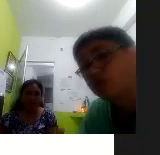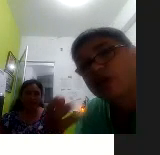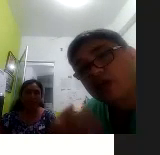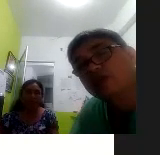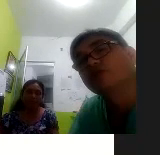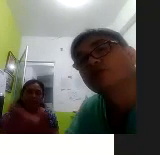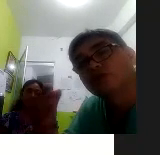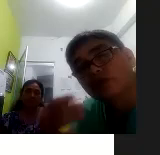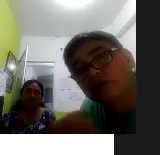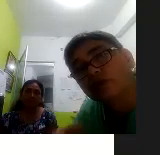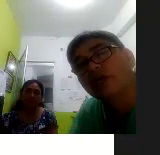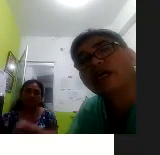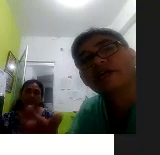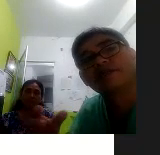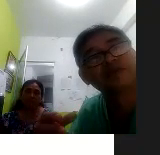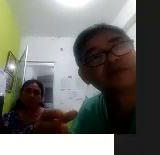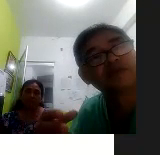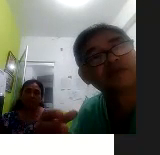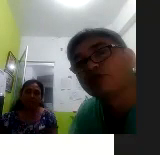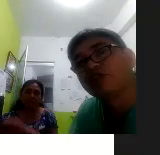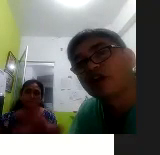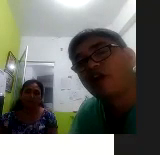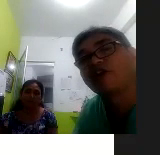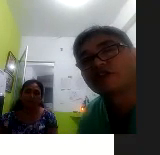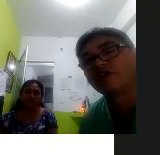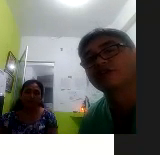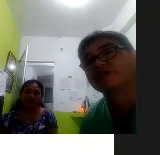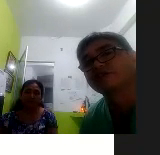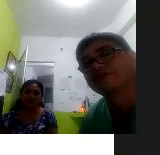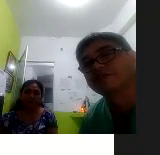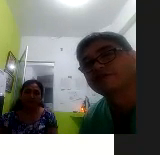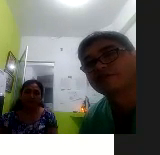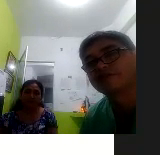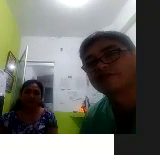clots. So to take out the clots also.